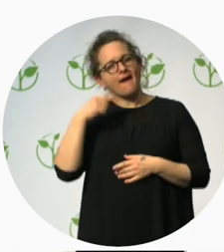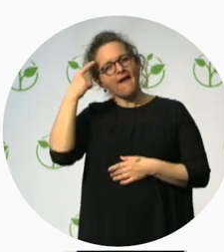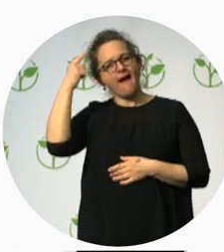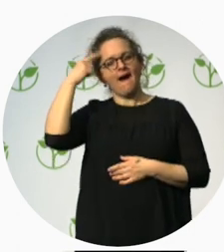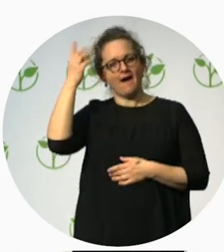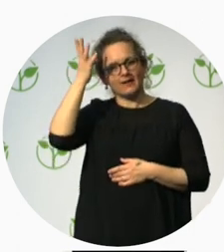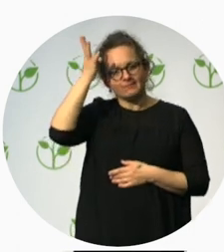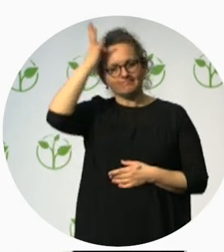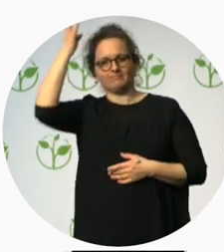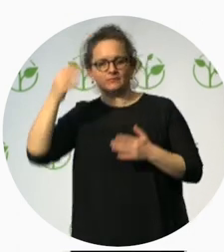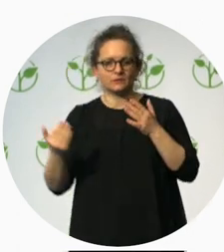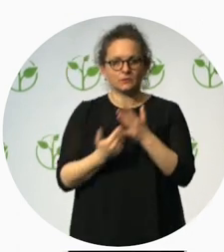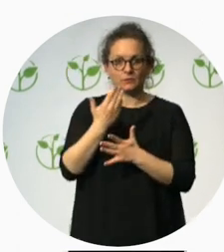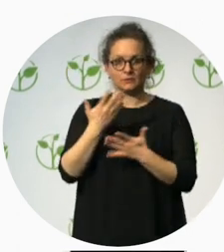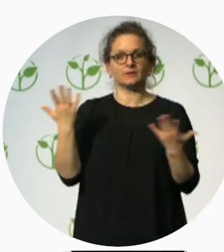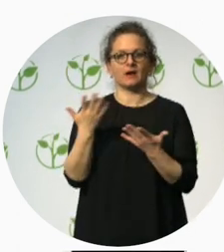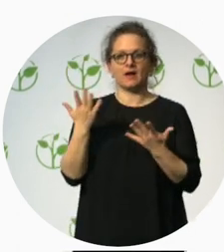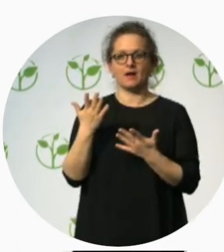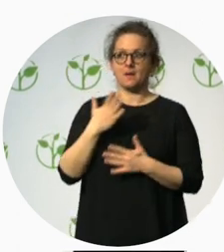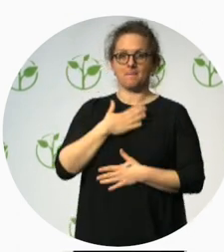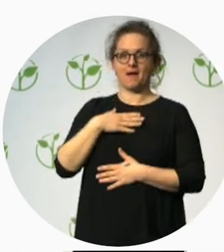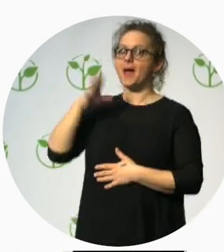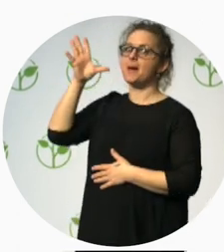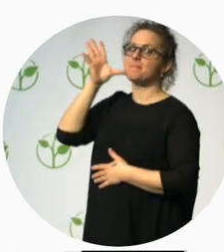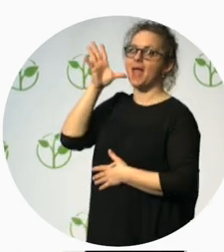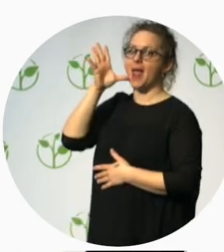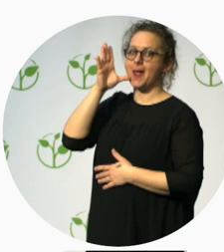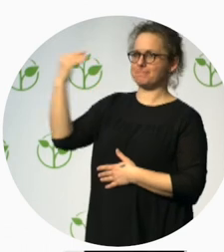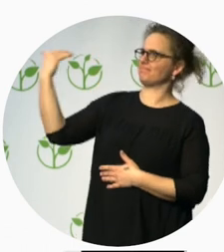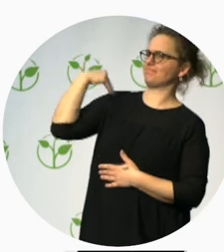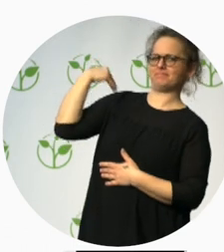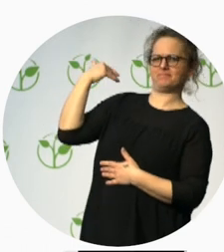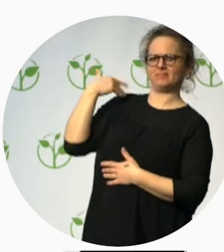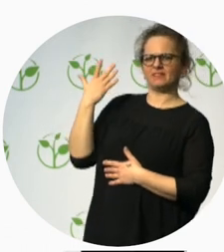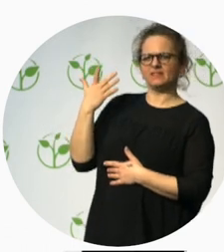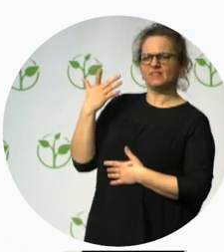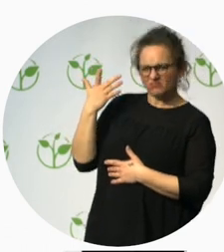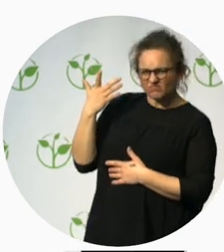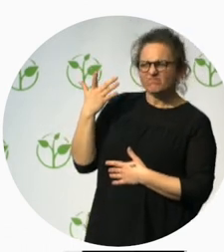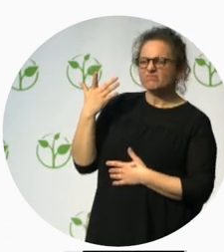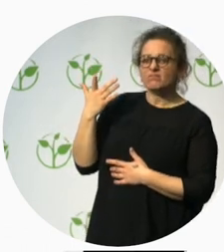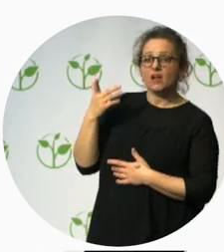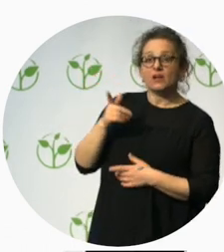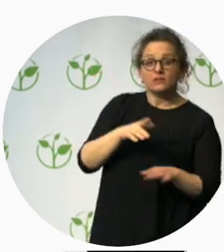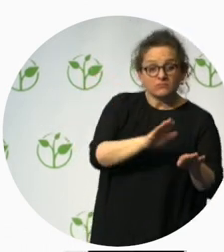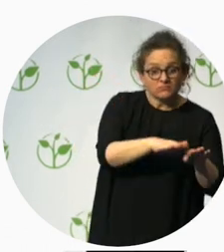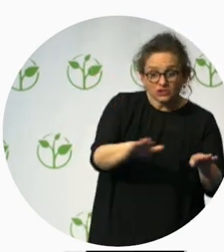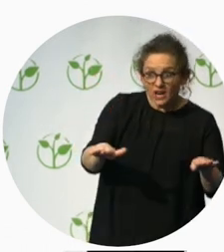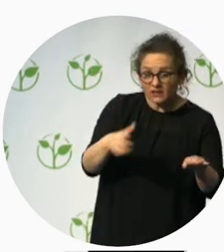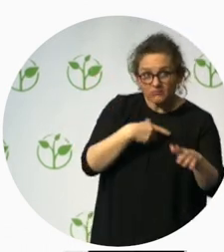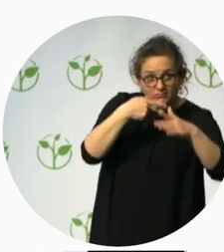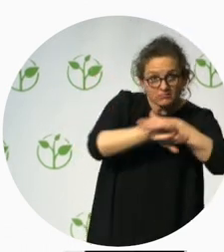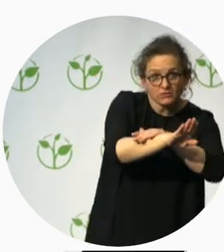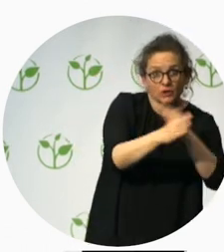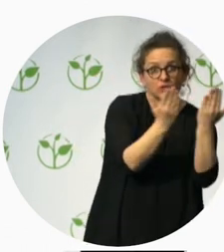school, and she was told that it's better to keep me at home so I wouldn't be teased by the other children. So at a young age, I was